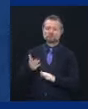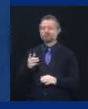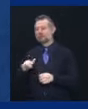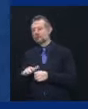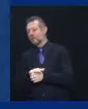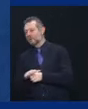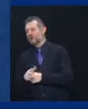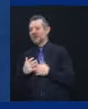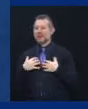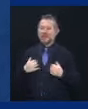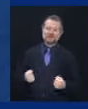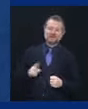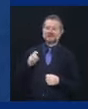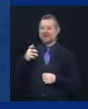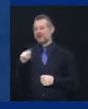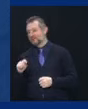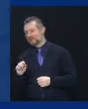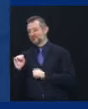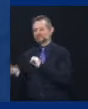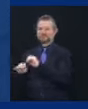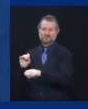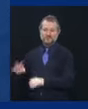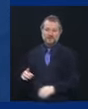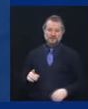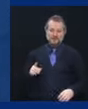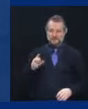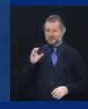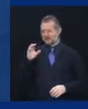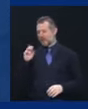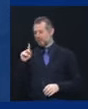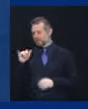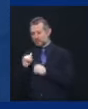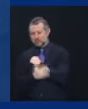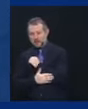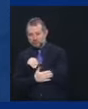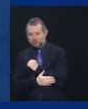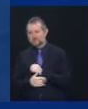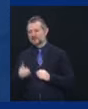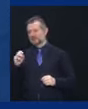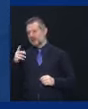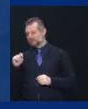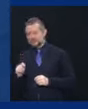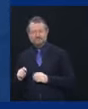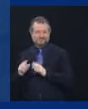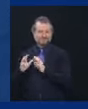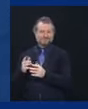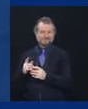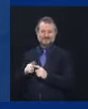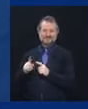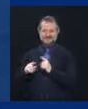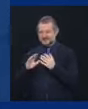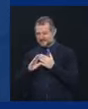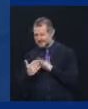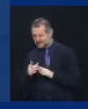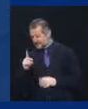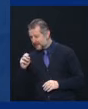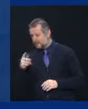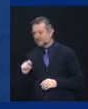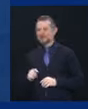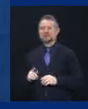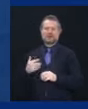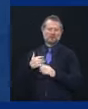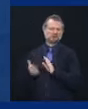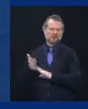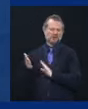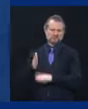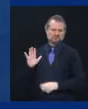department, county department of health, city department of health. That's what they run. If they